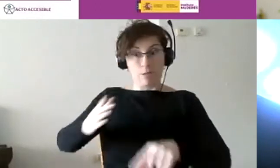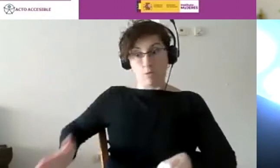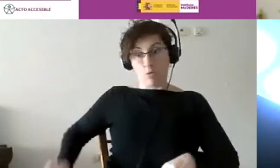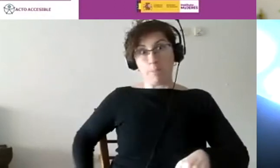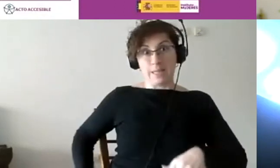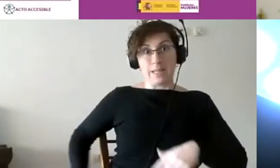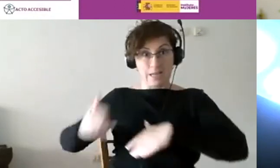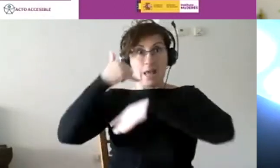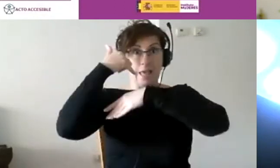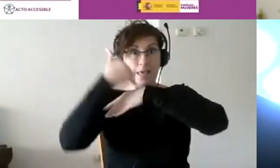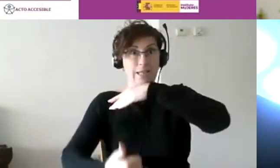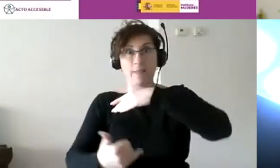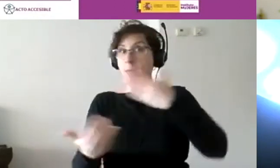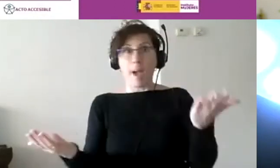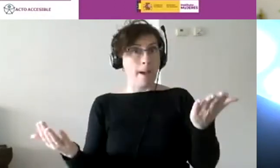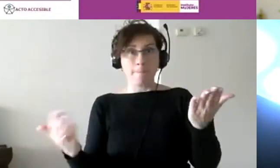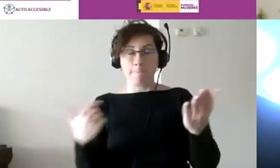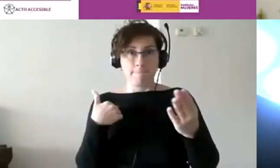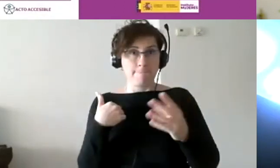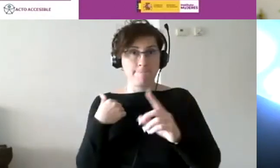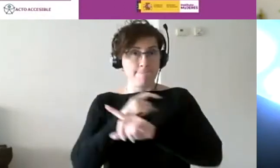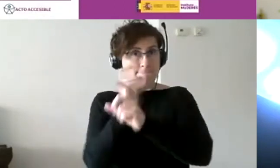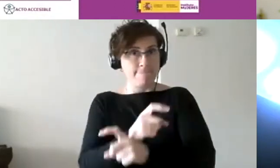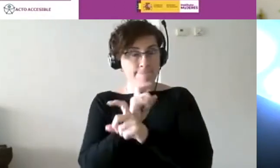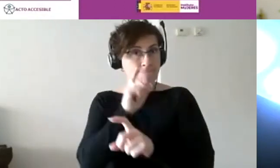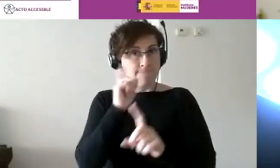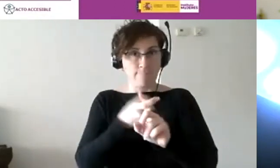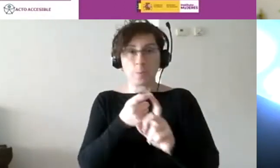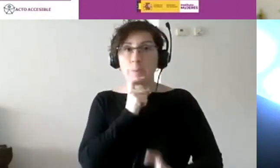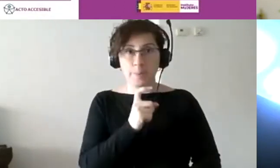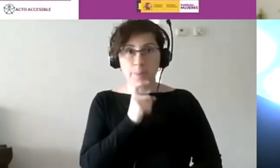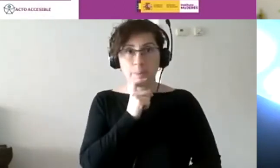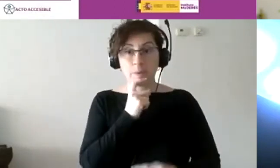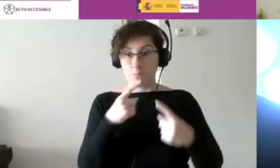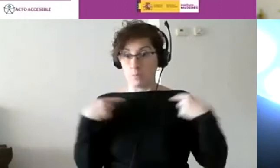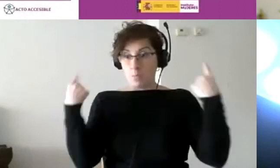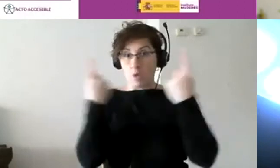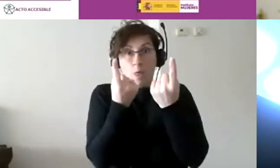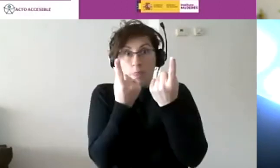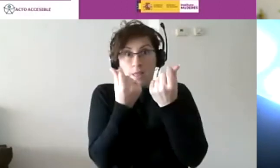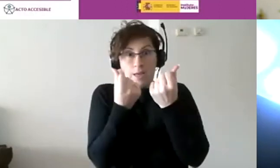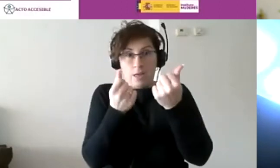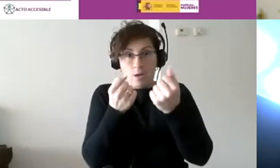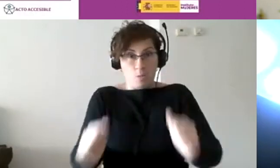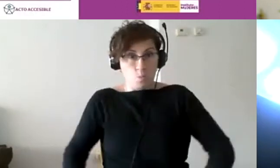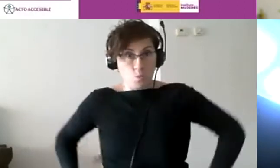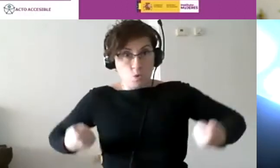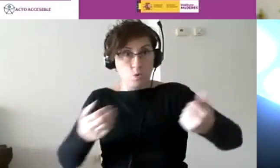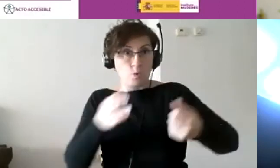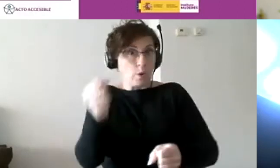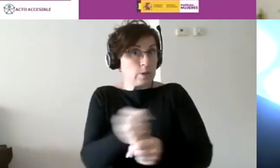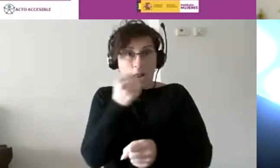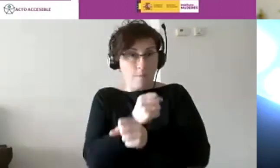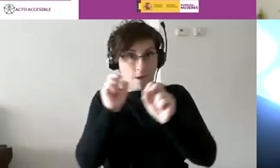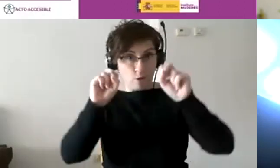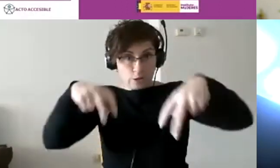course, as many Ukrainians, we have no money because we have no jobs. We are now trying to find something, any